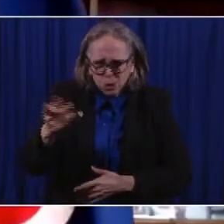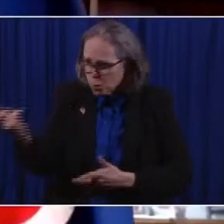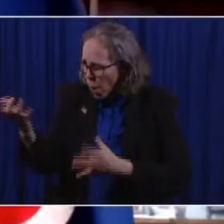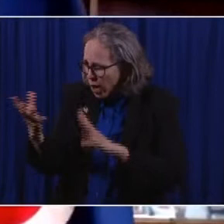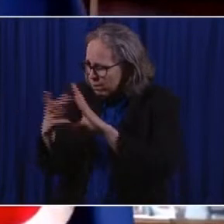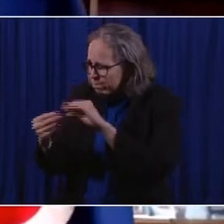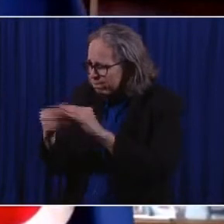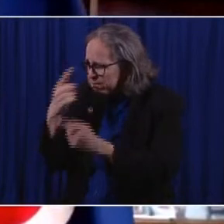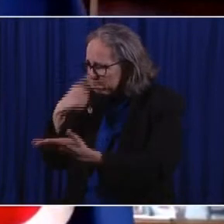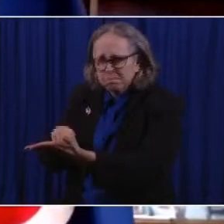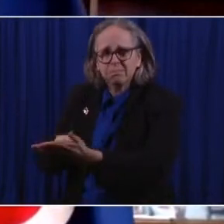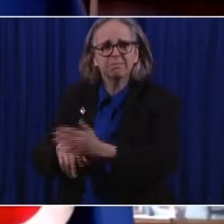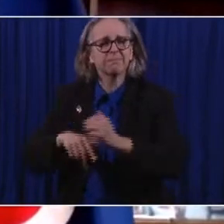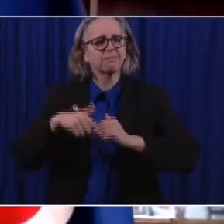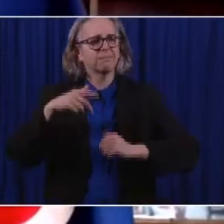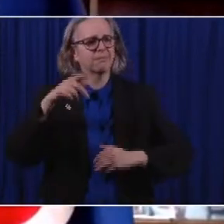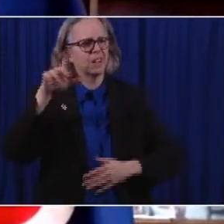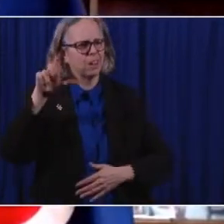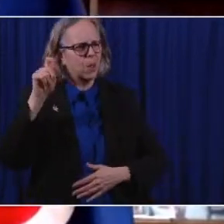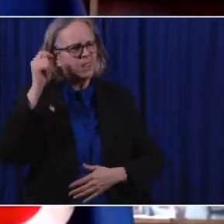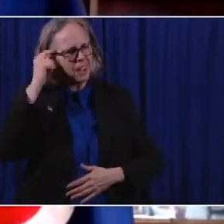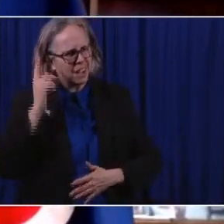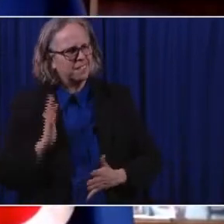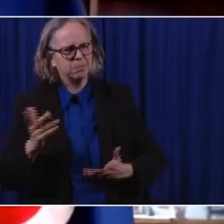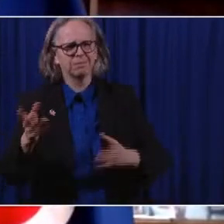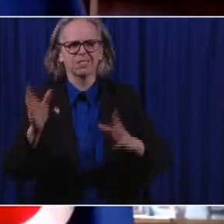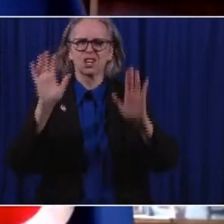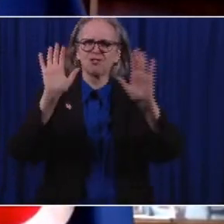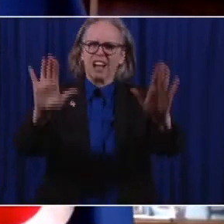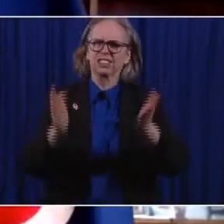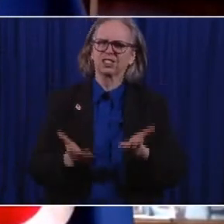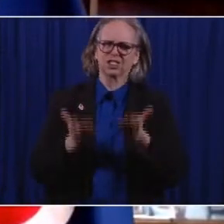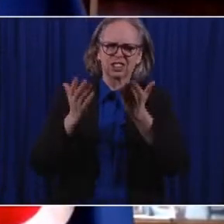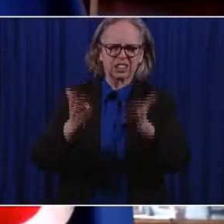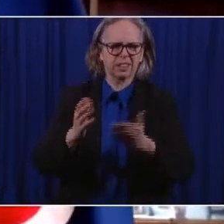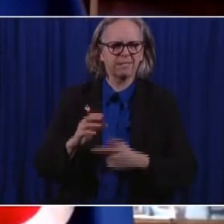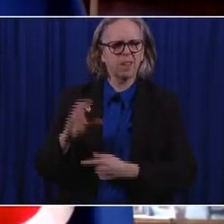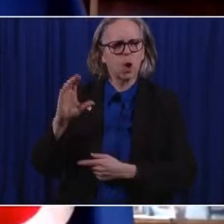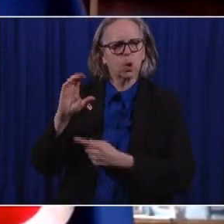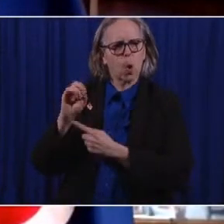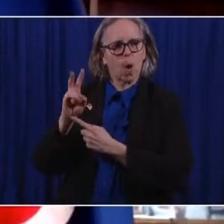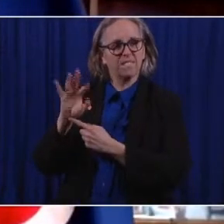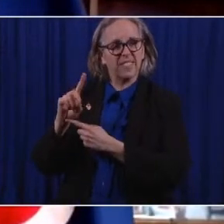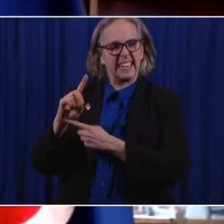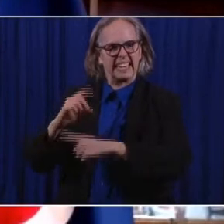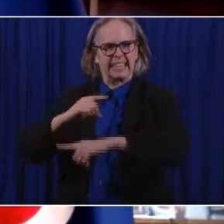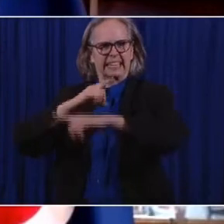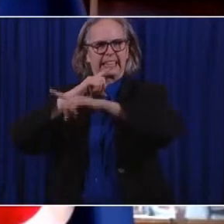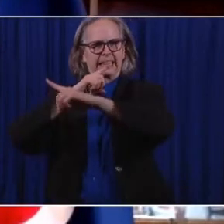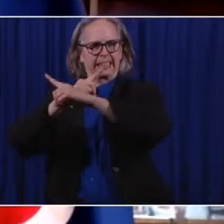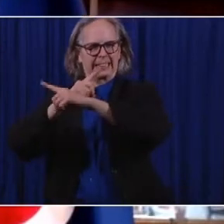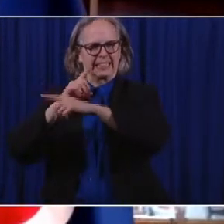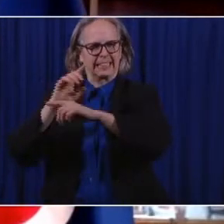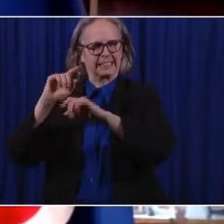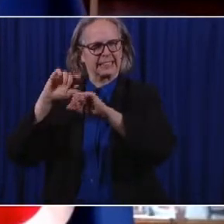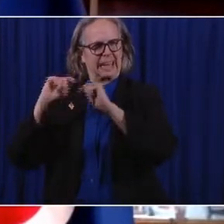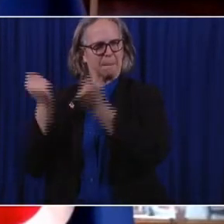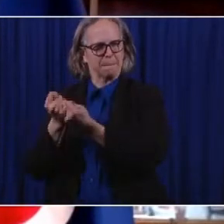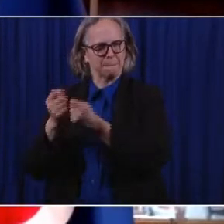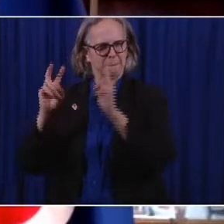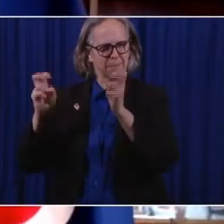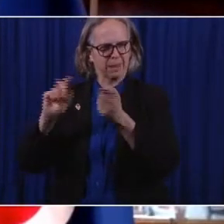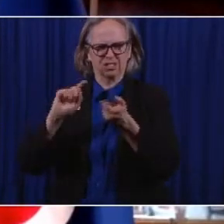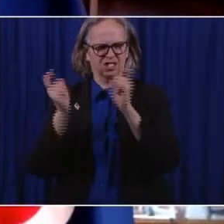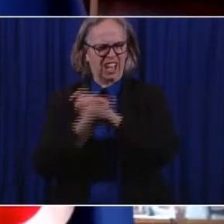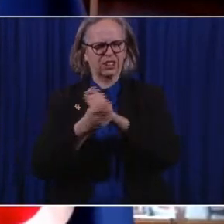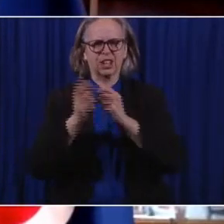us a great suggestion of transitioning our COVID defense team to a COVID offense team, where we would work with them at